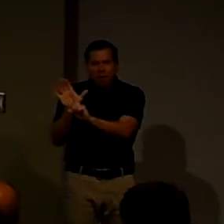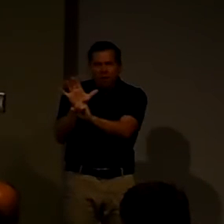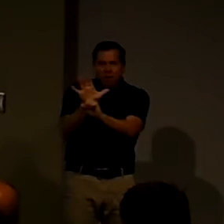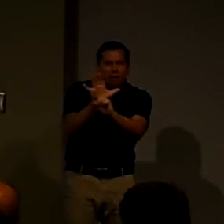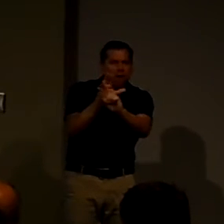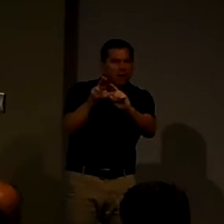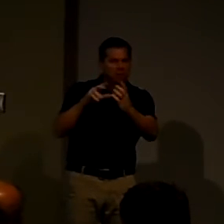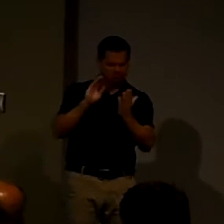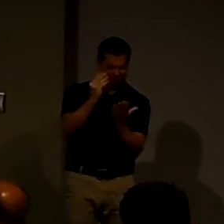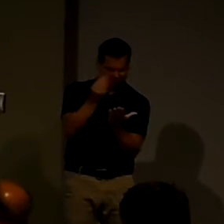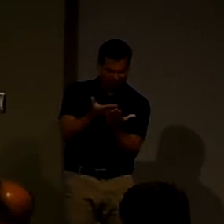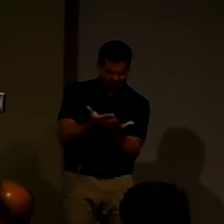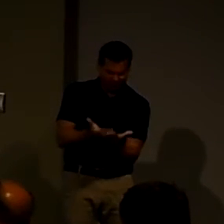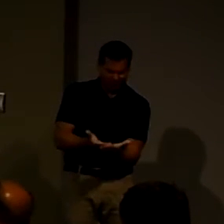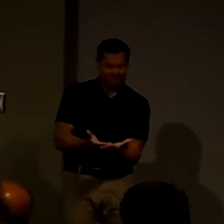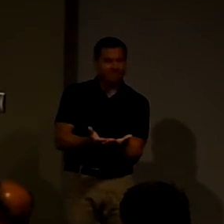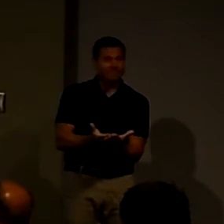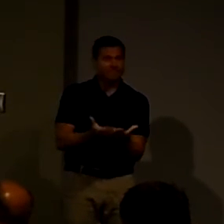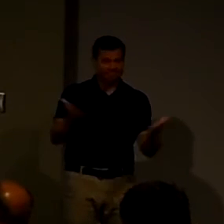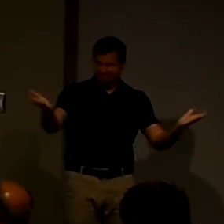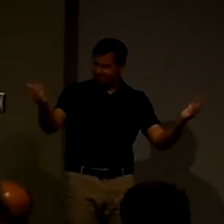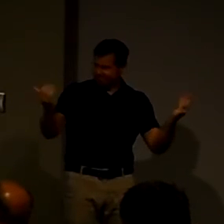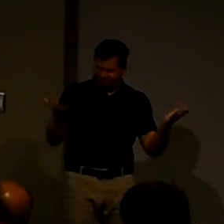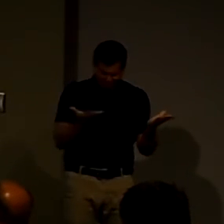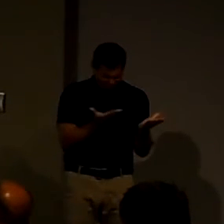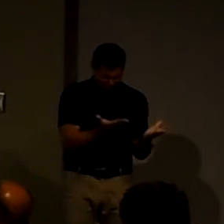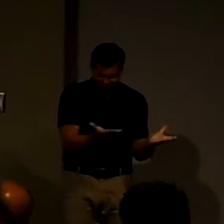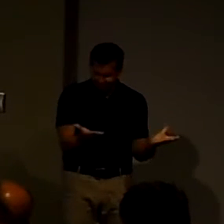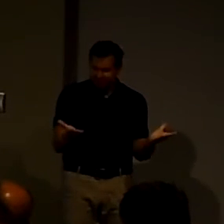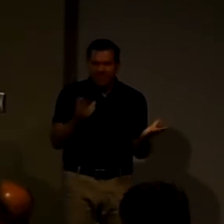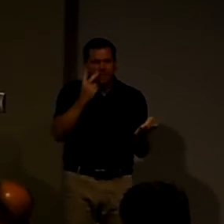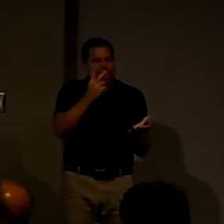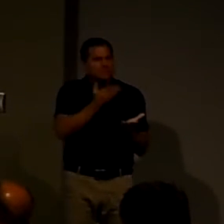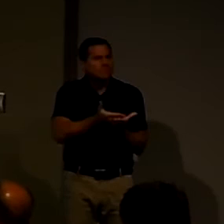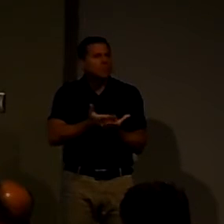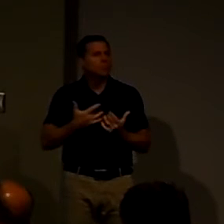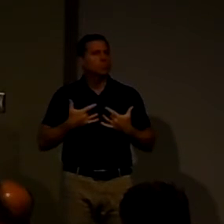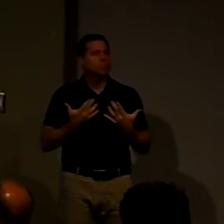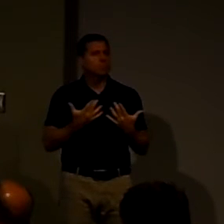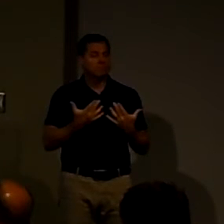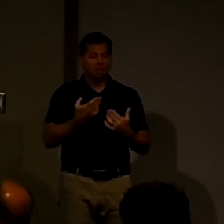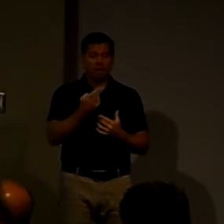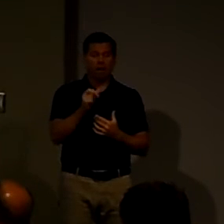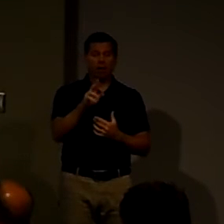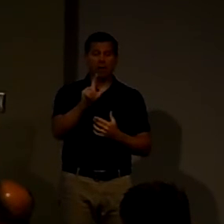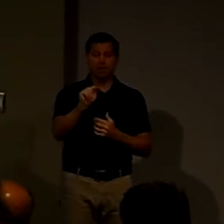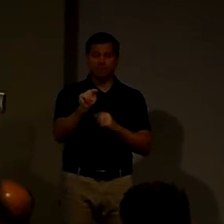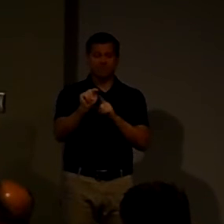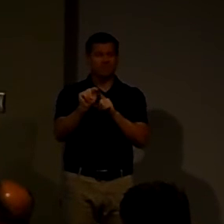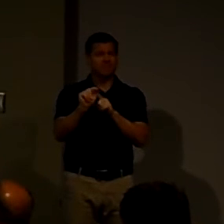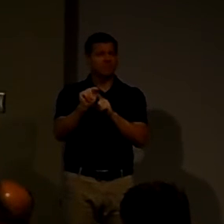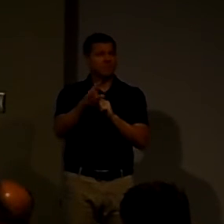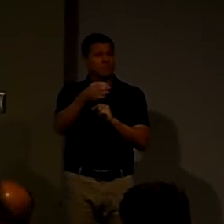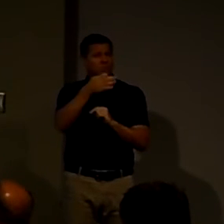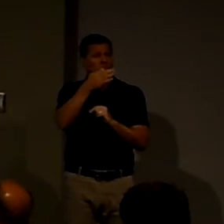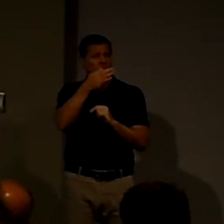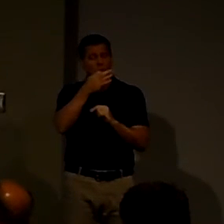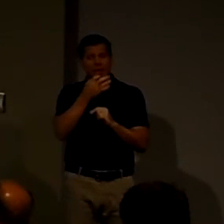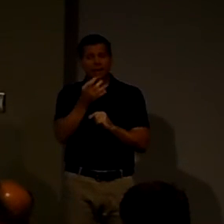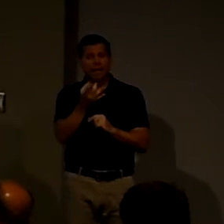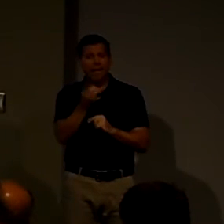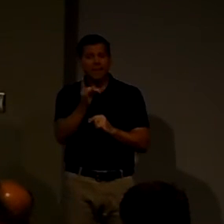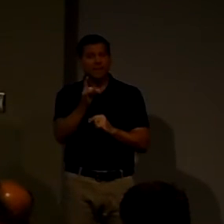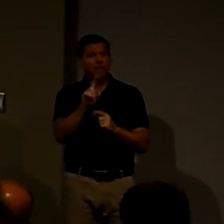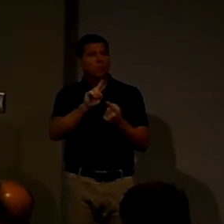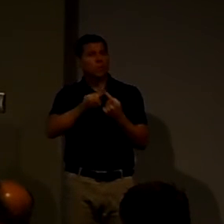extremely encouraged, and we need to look at it on a regional basis. I'm extremely encouraged that HART is about to undertake an 18 to 24